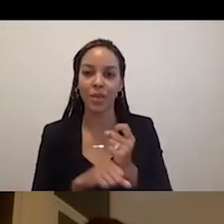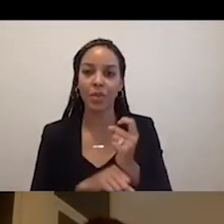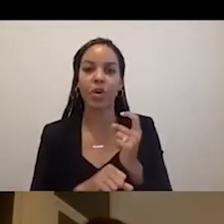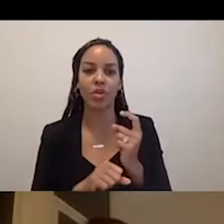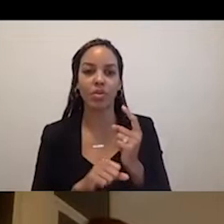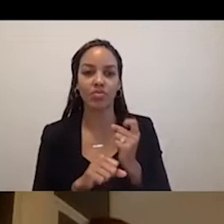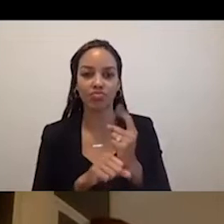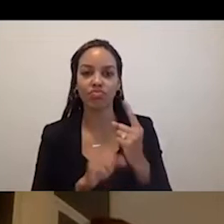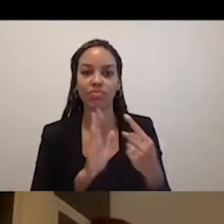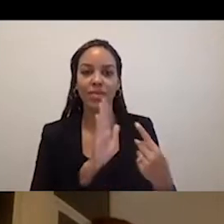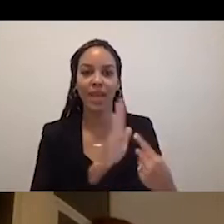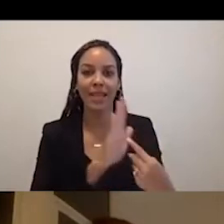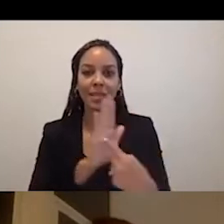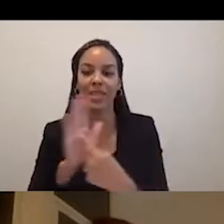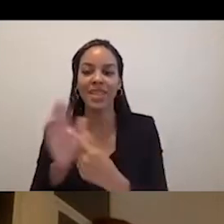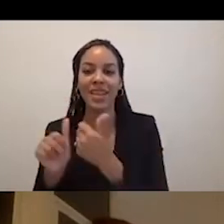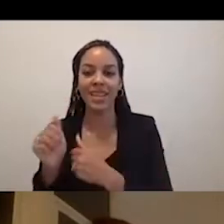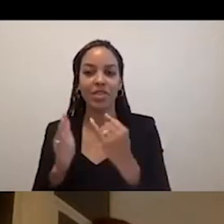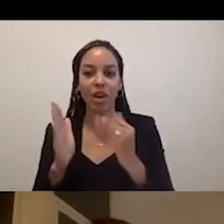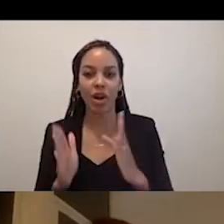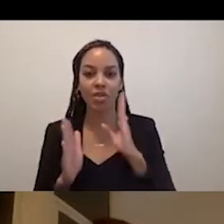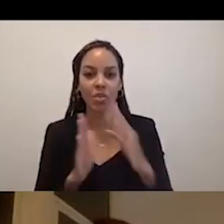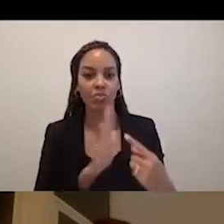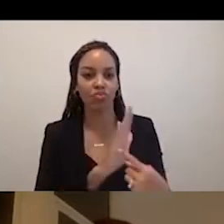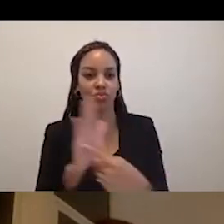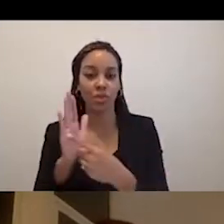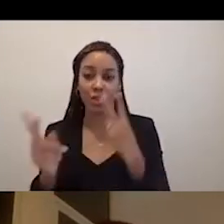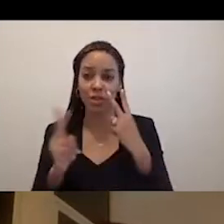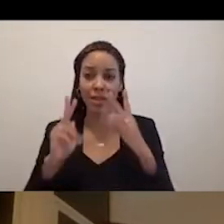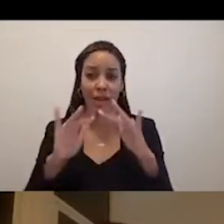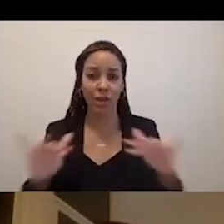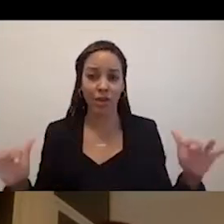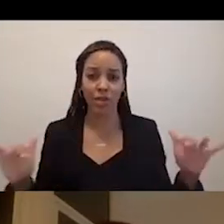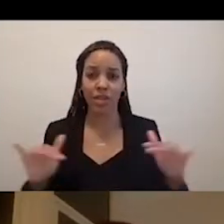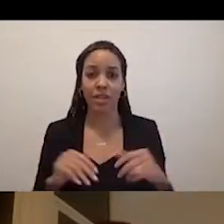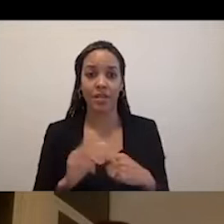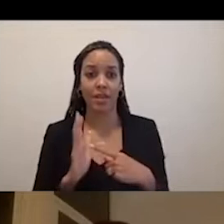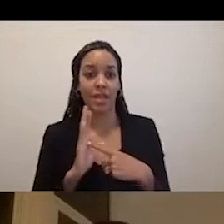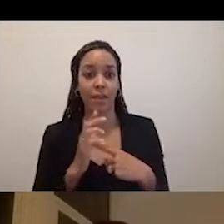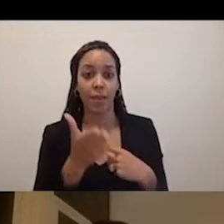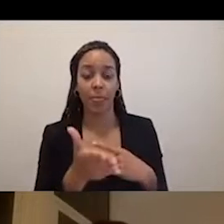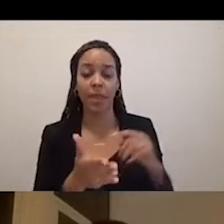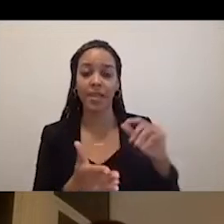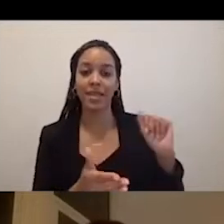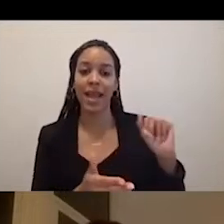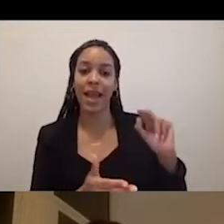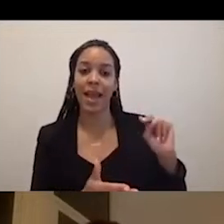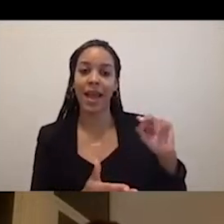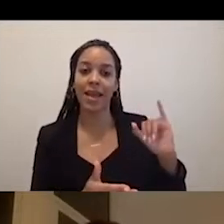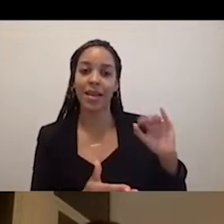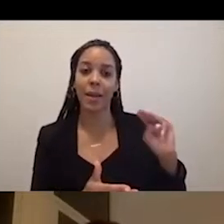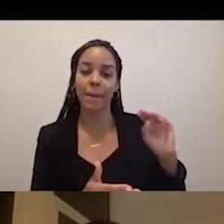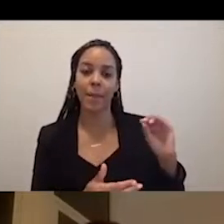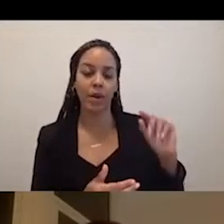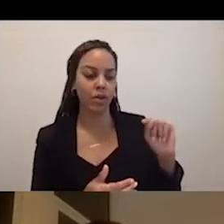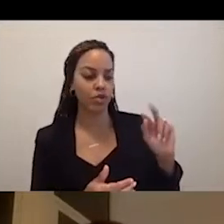exhibition. Each artist exhibits in their studios, and you can see the diversity of practices here. Like, for example, this is an animatronic suit by Meta Stera. If you